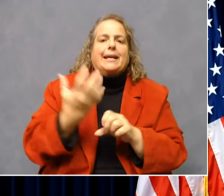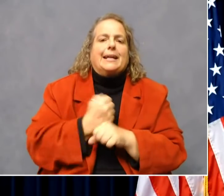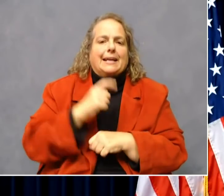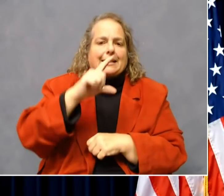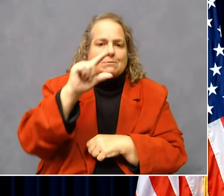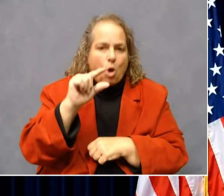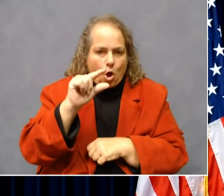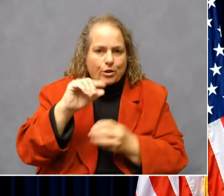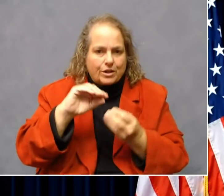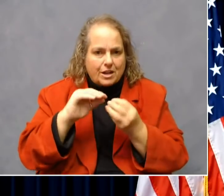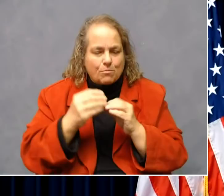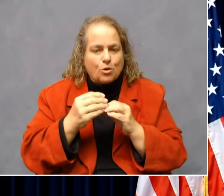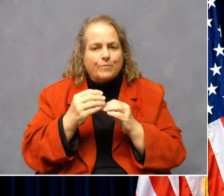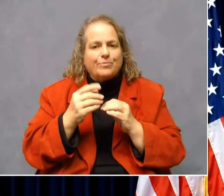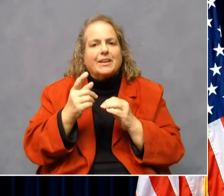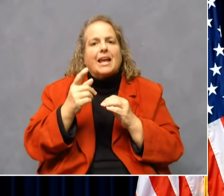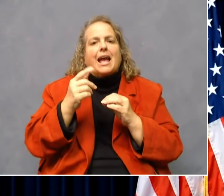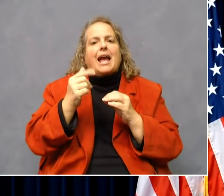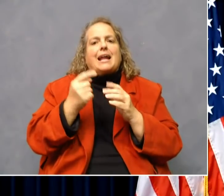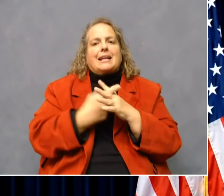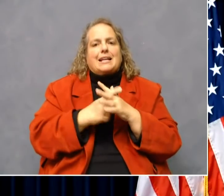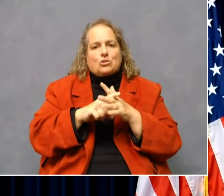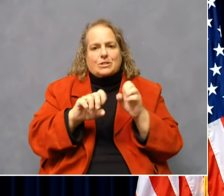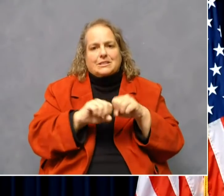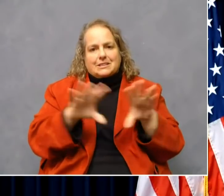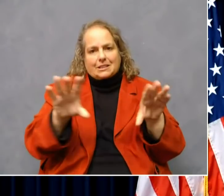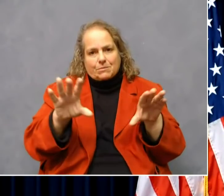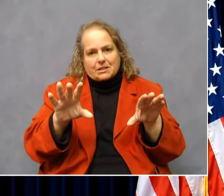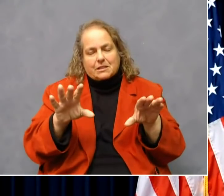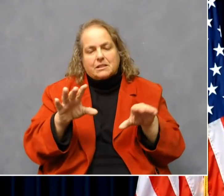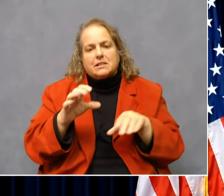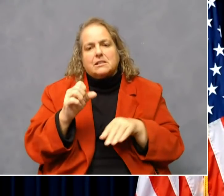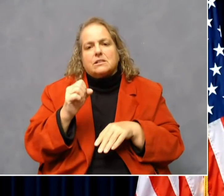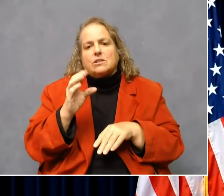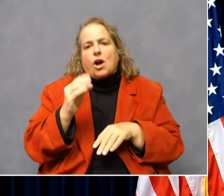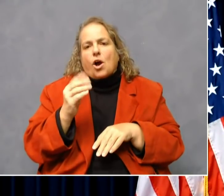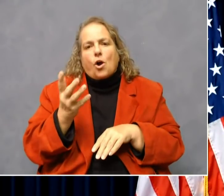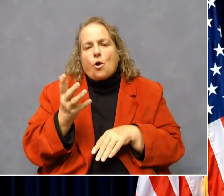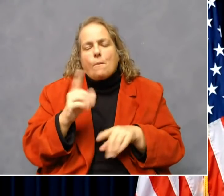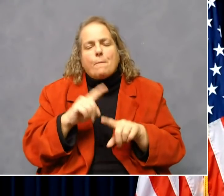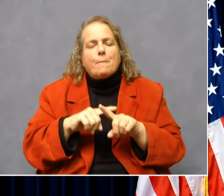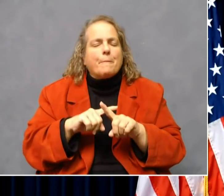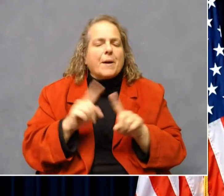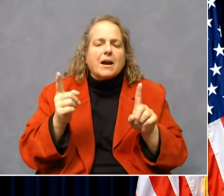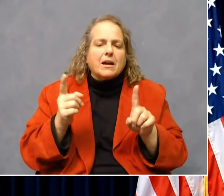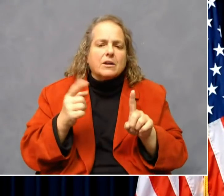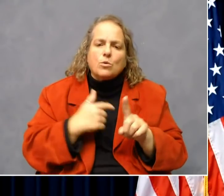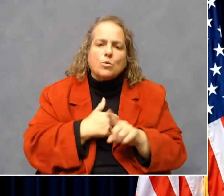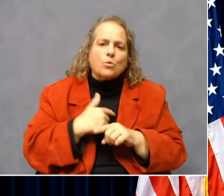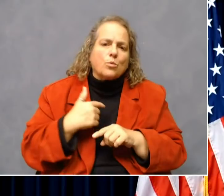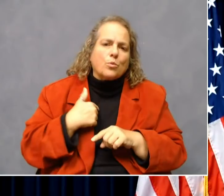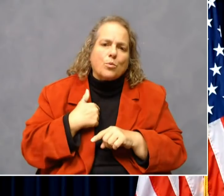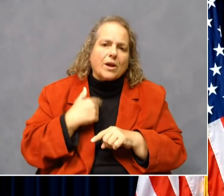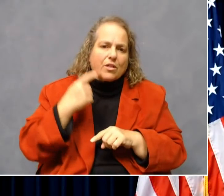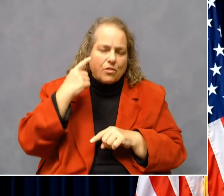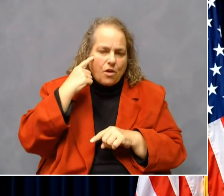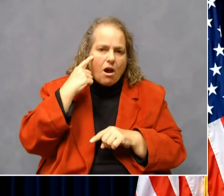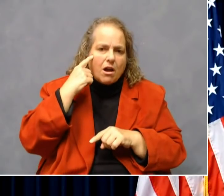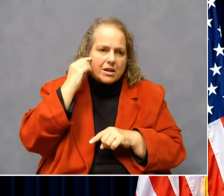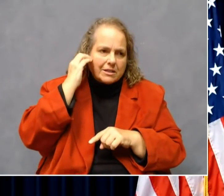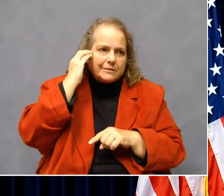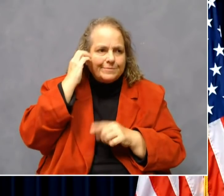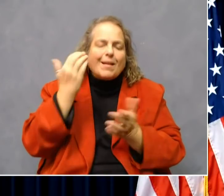be sending out was significantly higher. But we thought that we would have